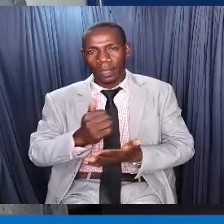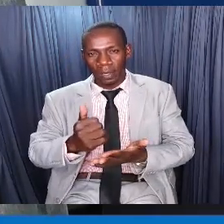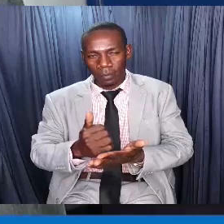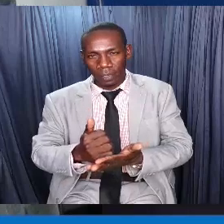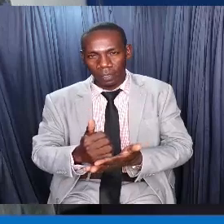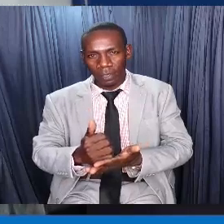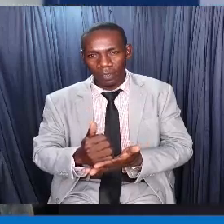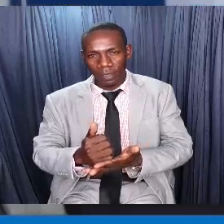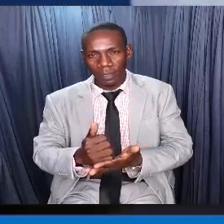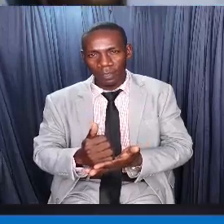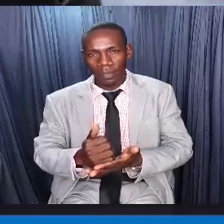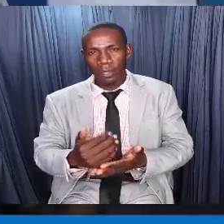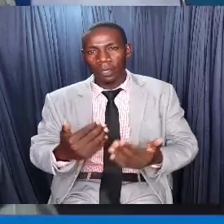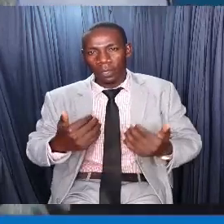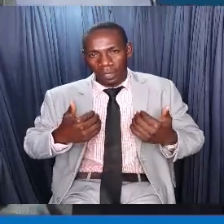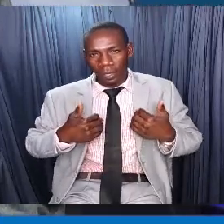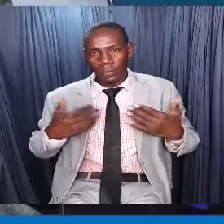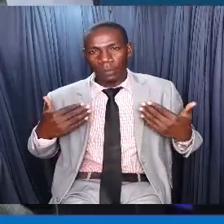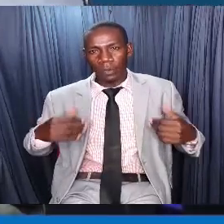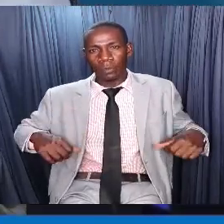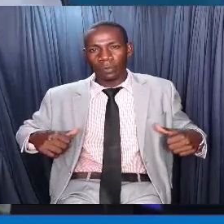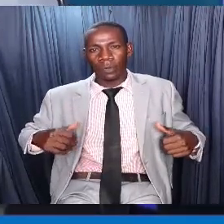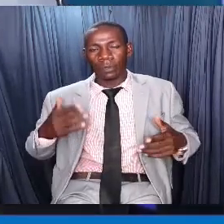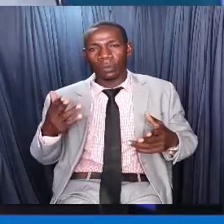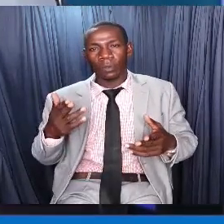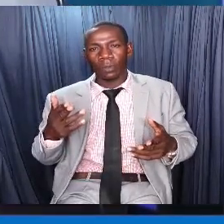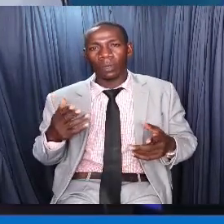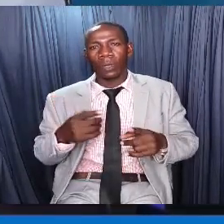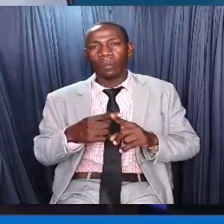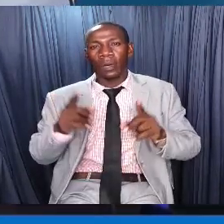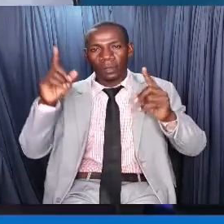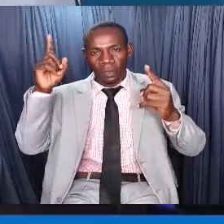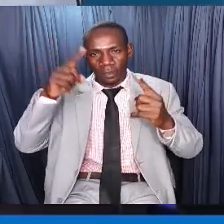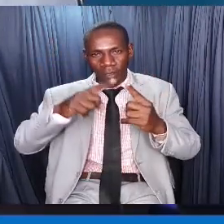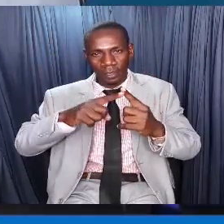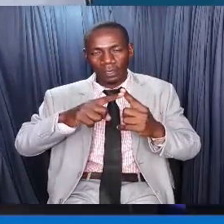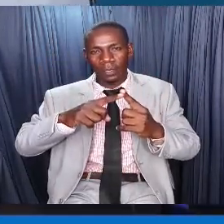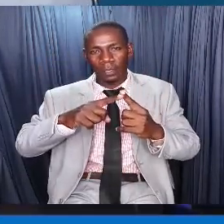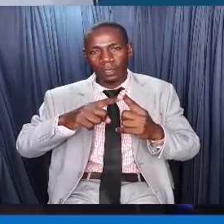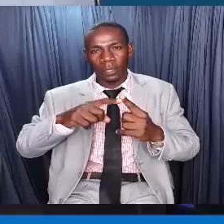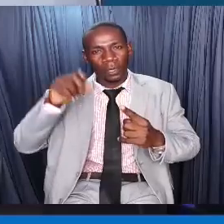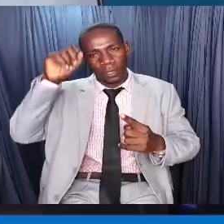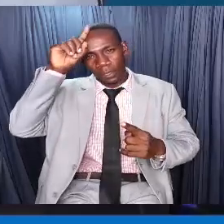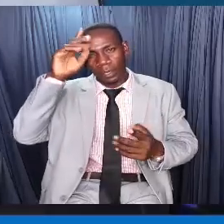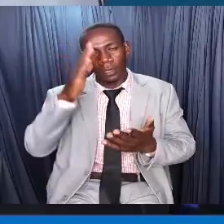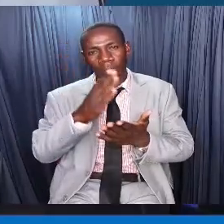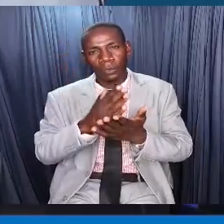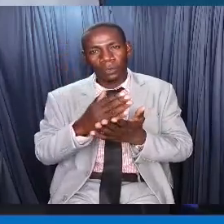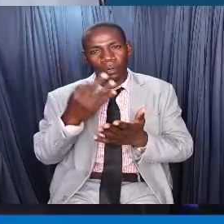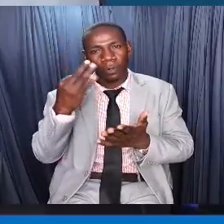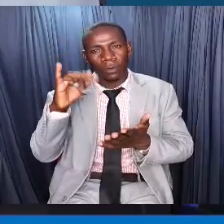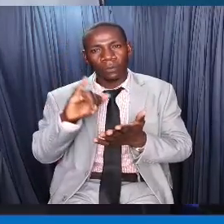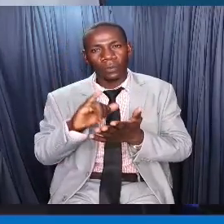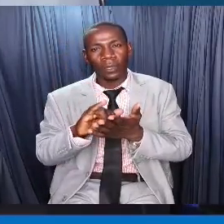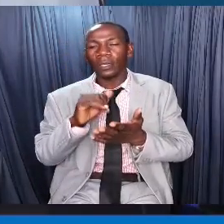sana. Amen. Una kitu kinakusumbua? There's something troubling you. Lakini ni mpaka. But it's until utakapofahamu kweli ya masumbufu